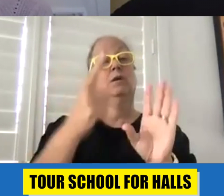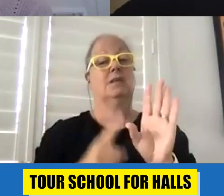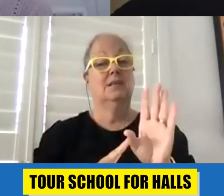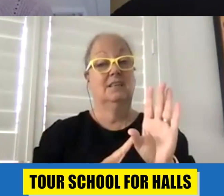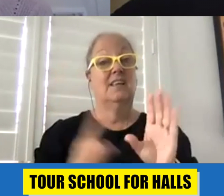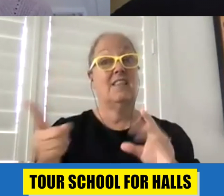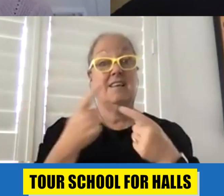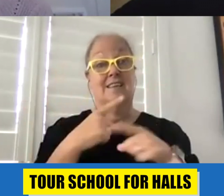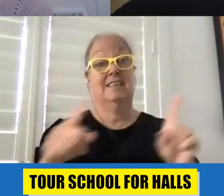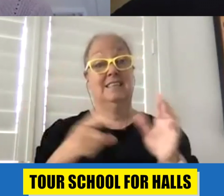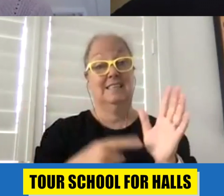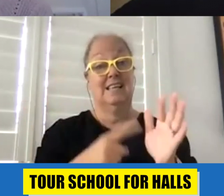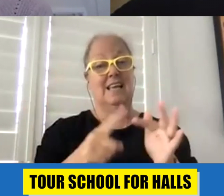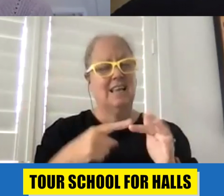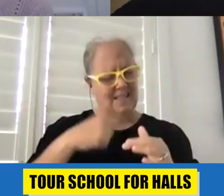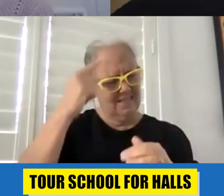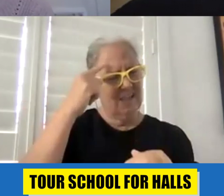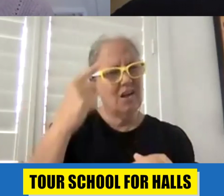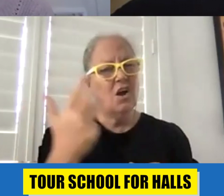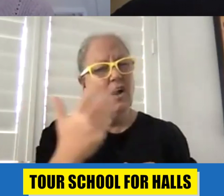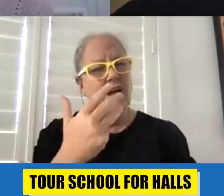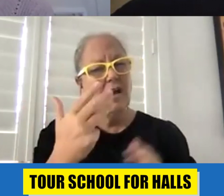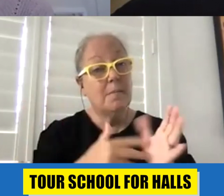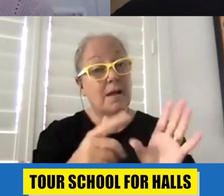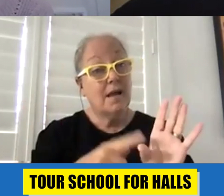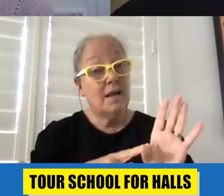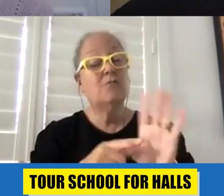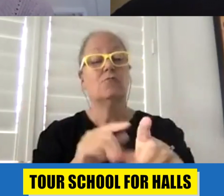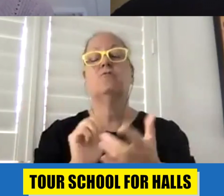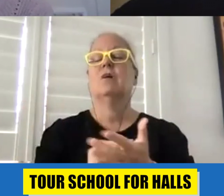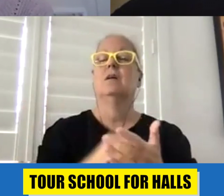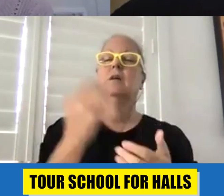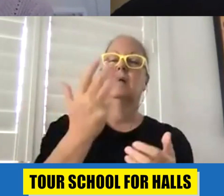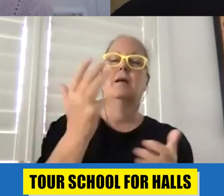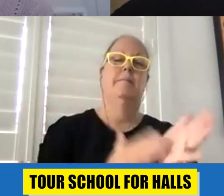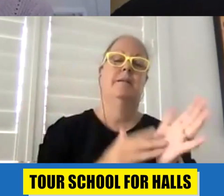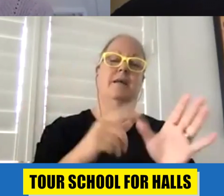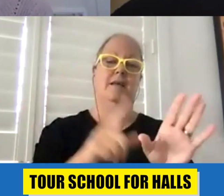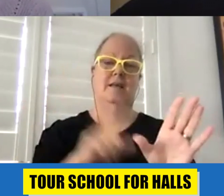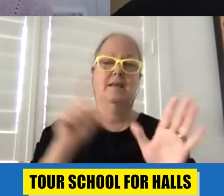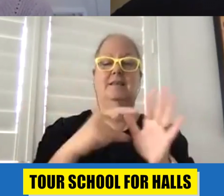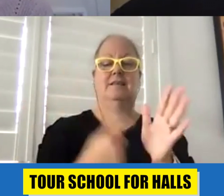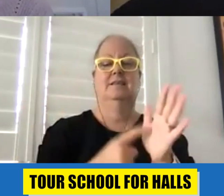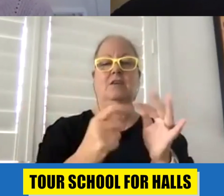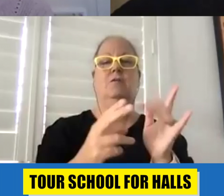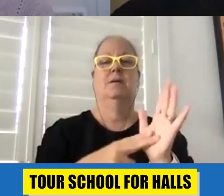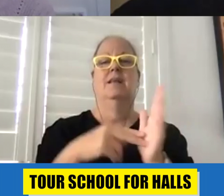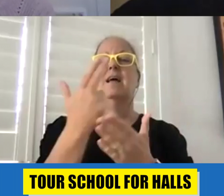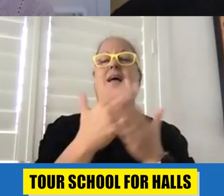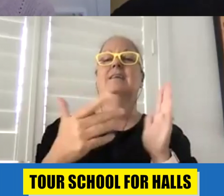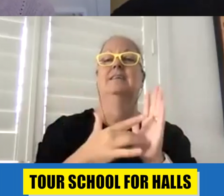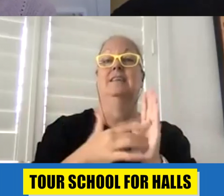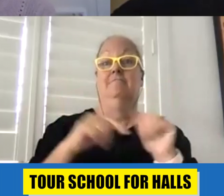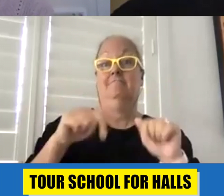date and I've enrolled to book. Is it the 19th of May, Anna? 19th of May. At Darebin Arts Centre here in Melbourne.